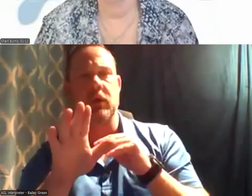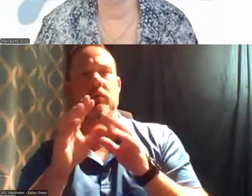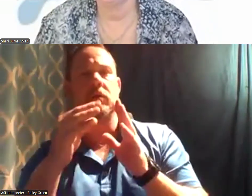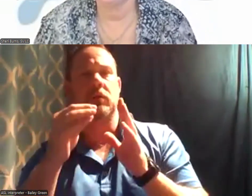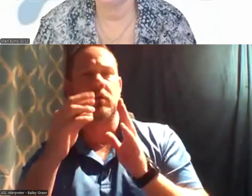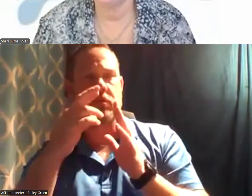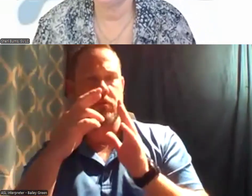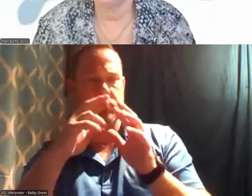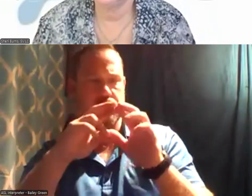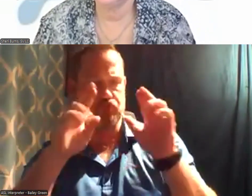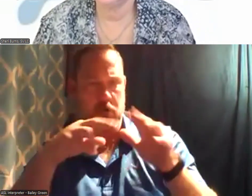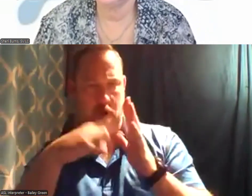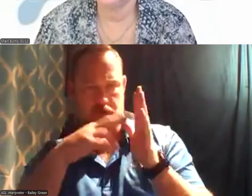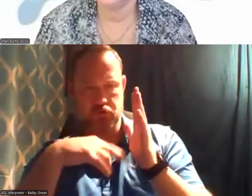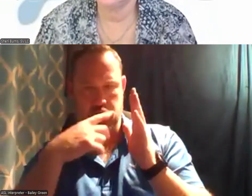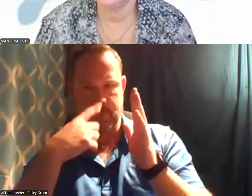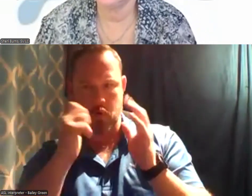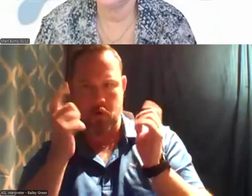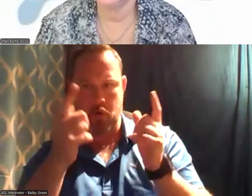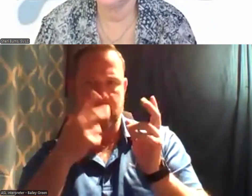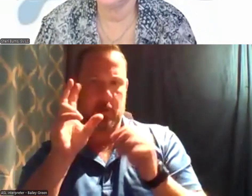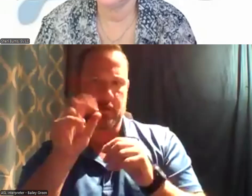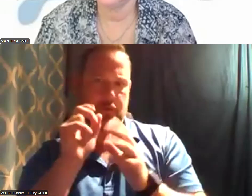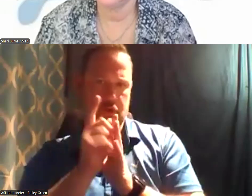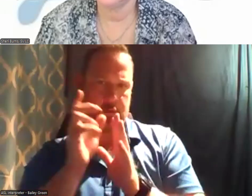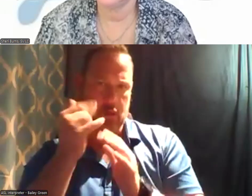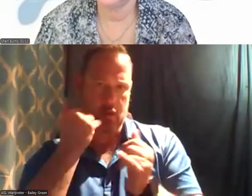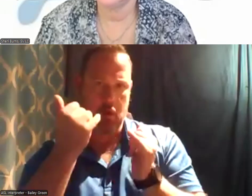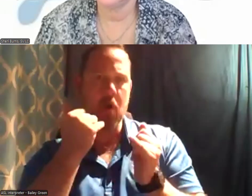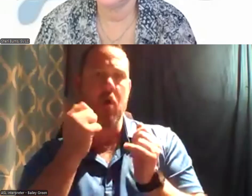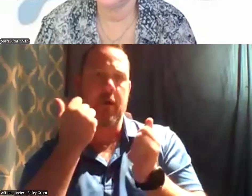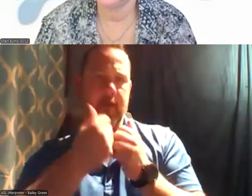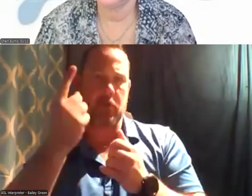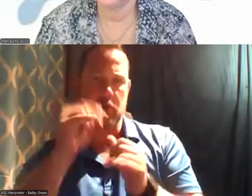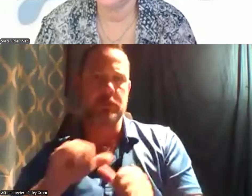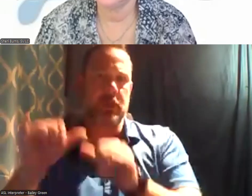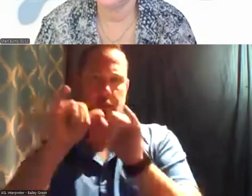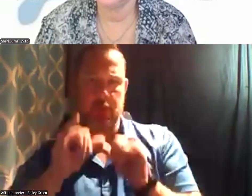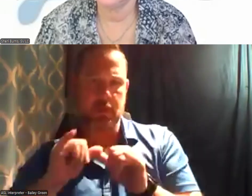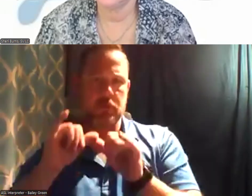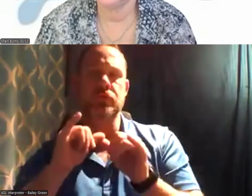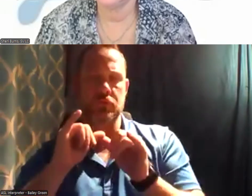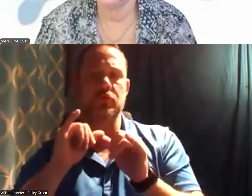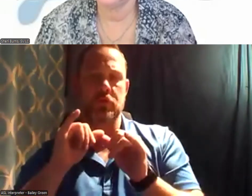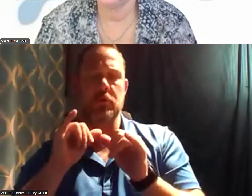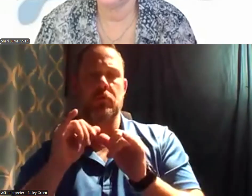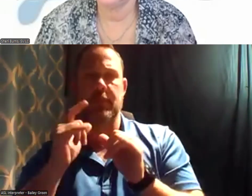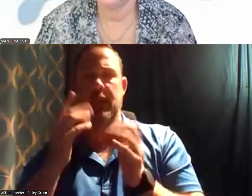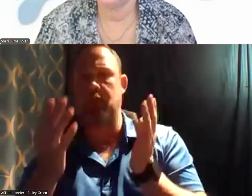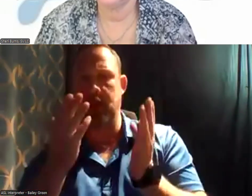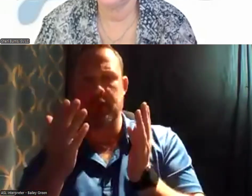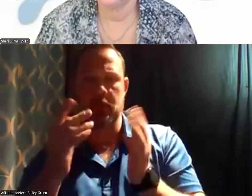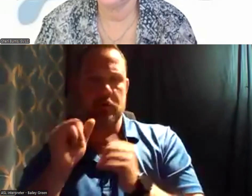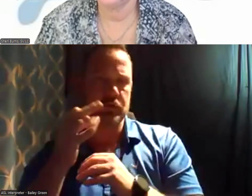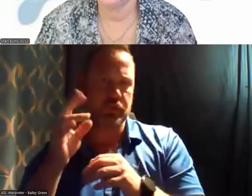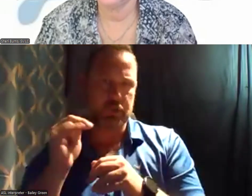all the committee members, maybe we can get like a 30-minute call just to make sure that everyone's on the same page. Maybe Sharon and I can